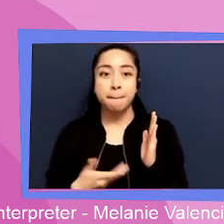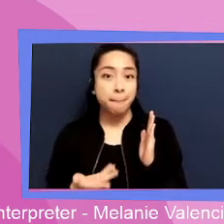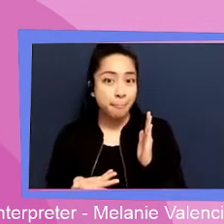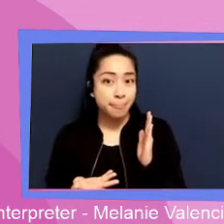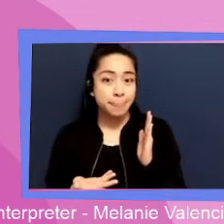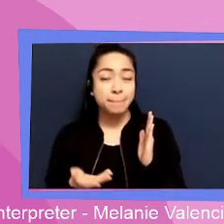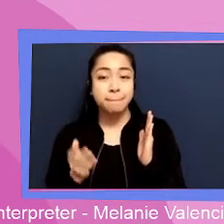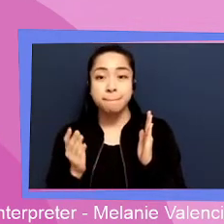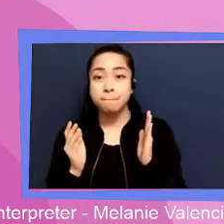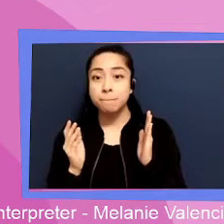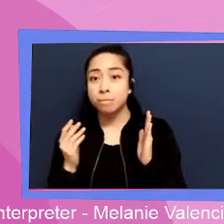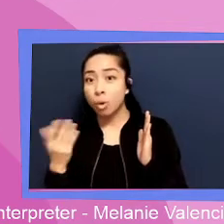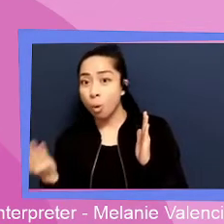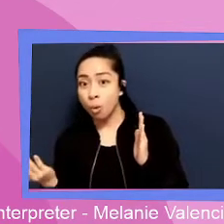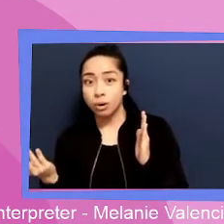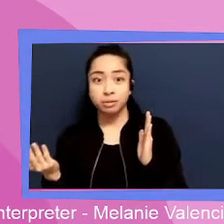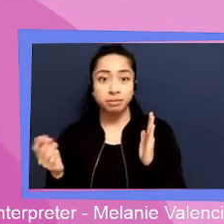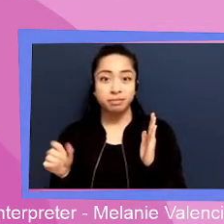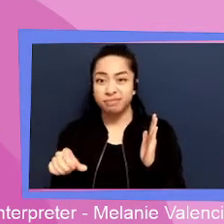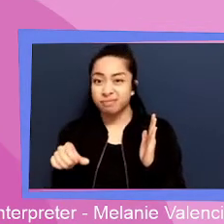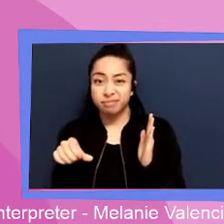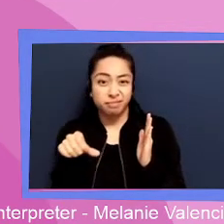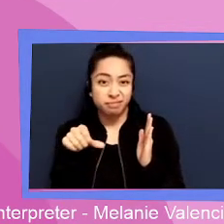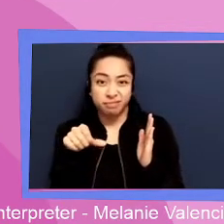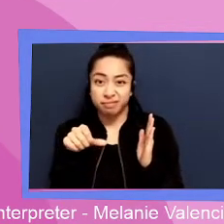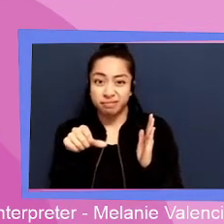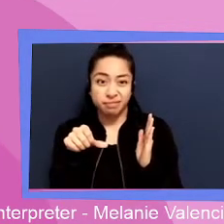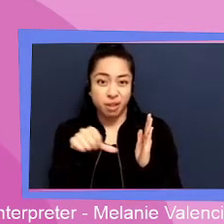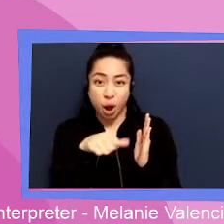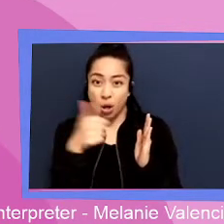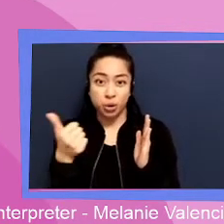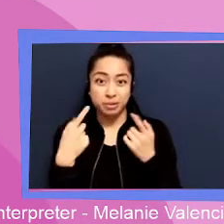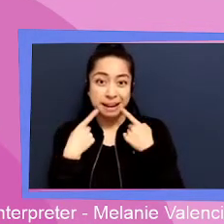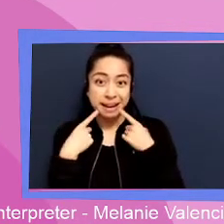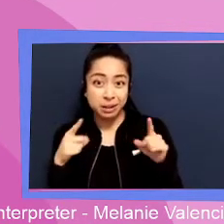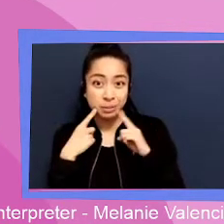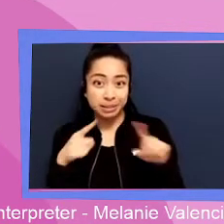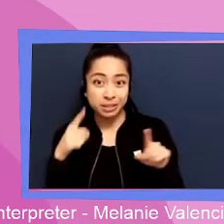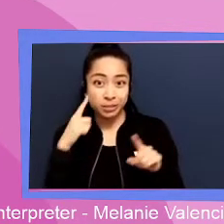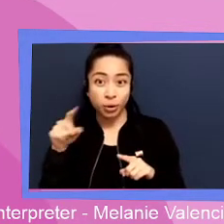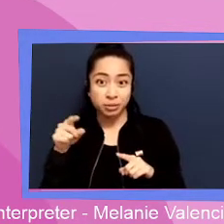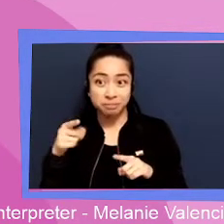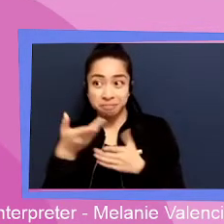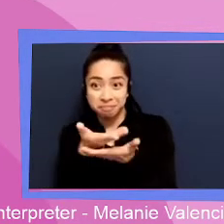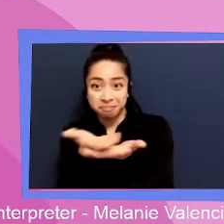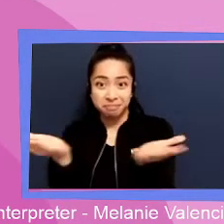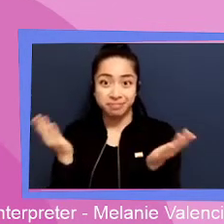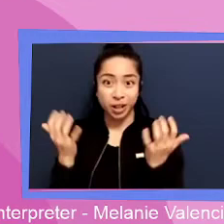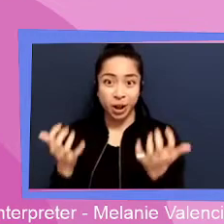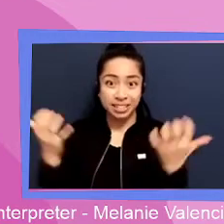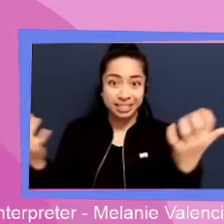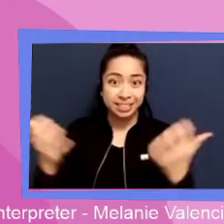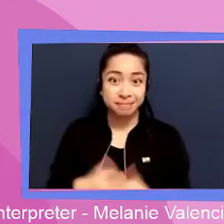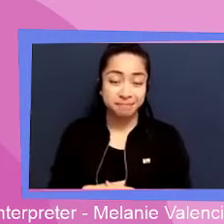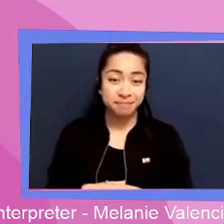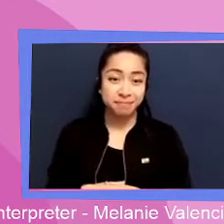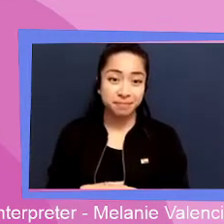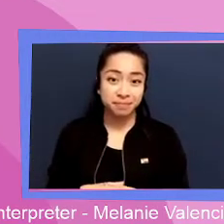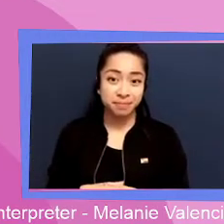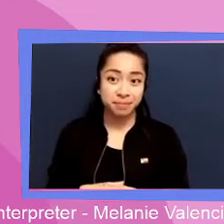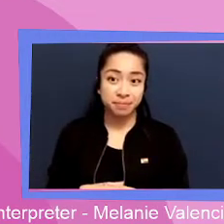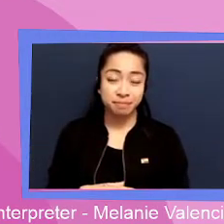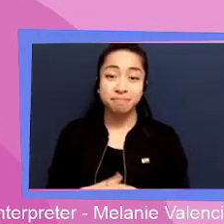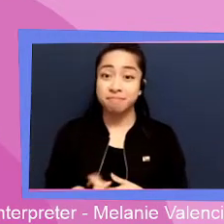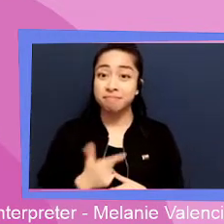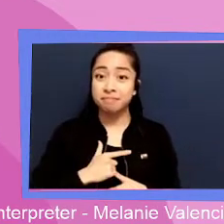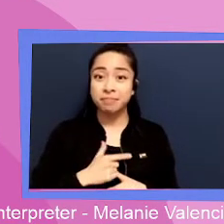Or anything else that you want viewers to know about? I'll just go first.